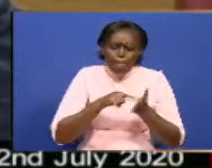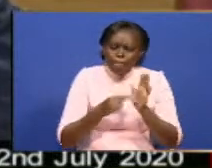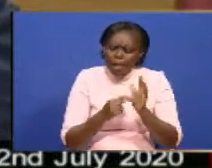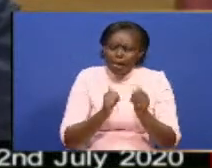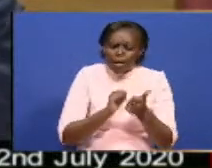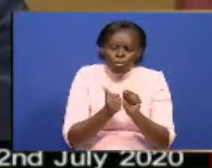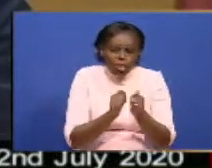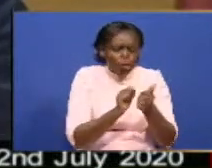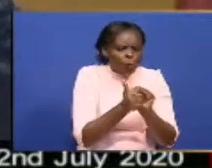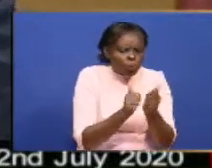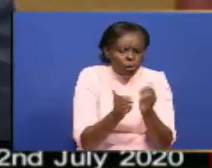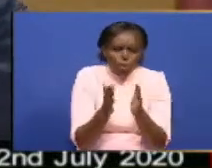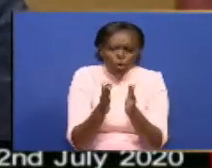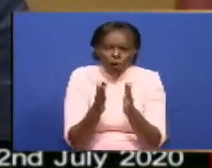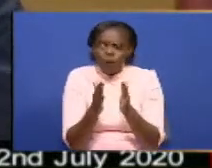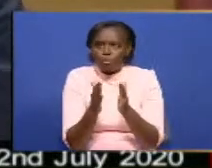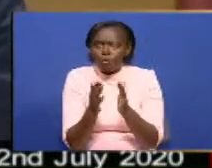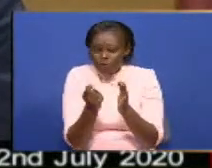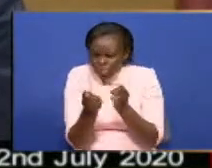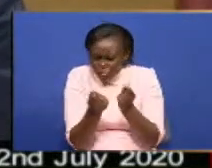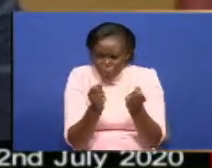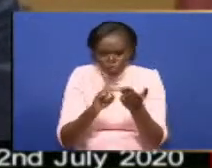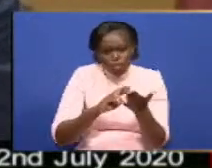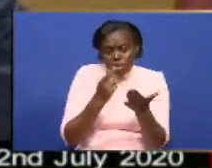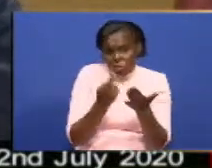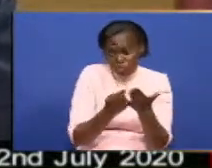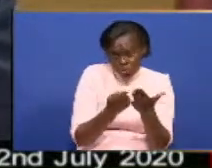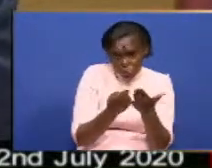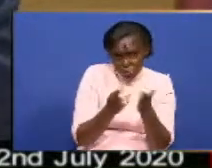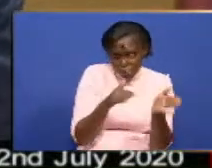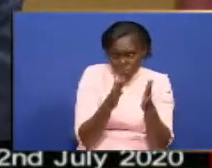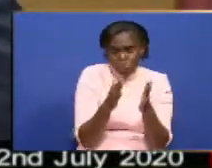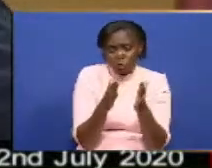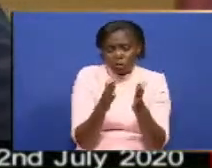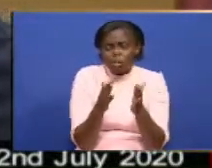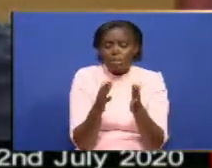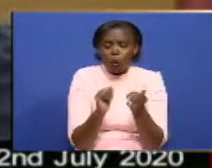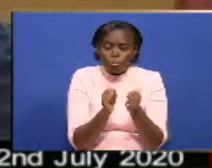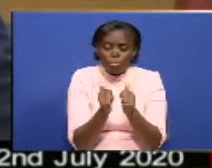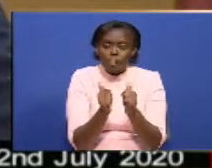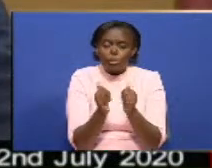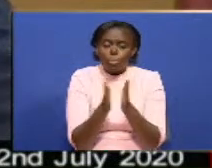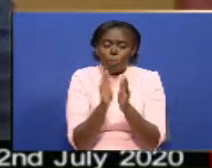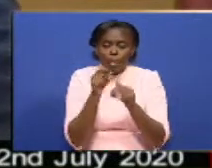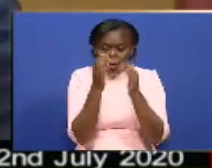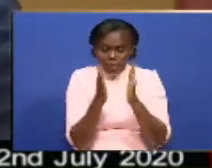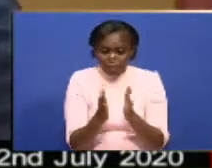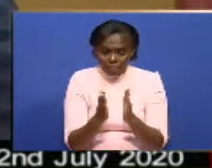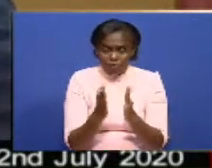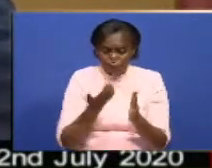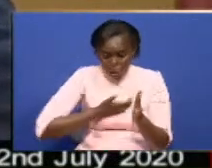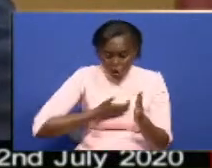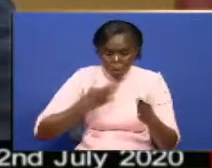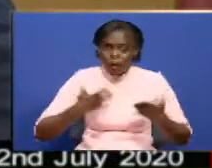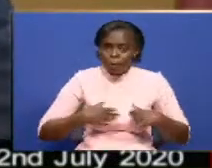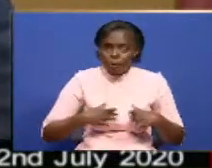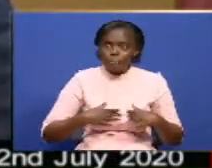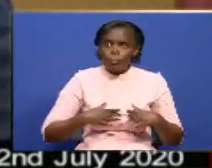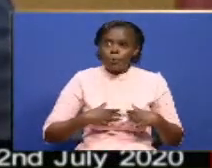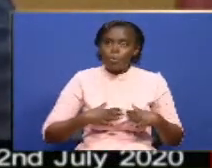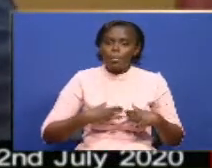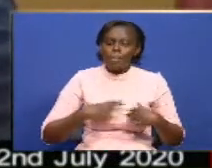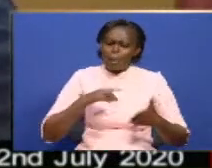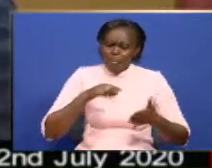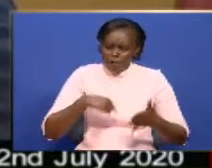for the fewer kind of opportunities which are there for our own people. And these, to